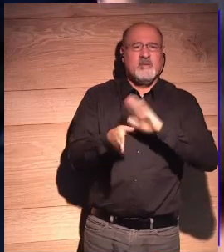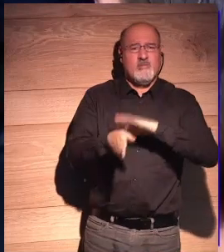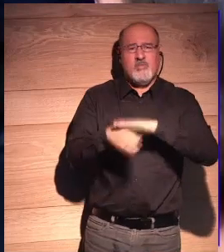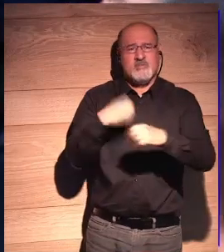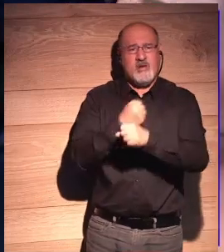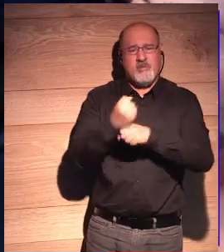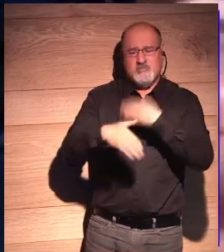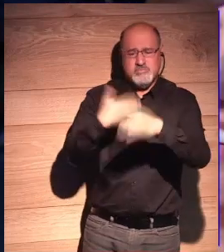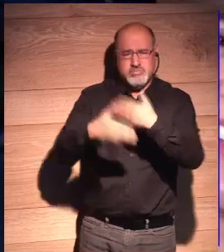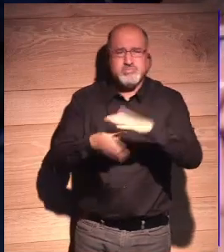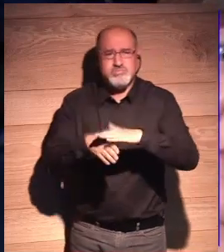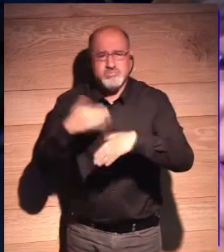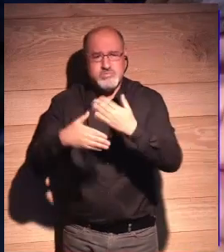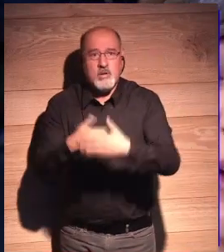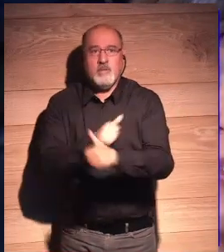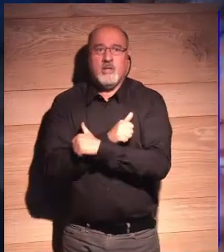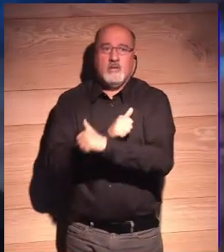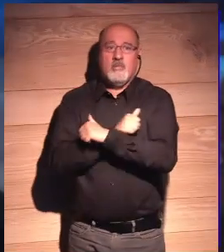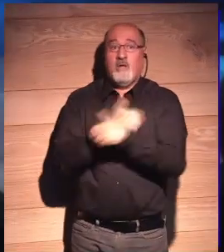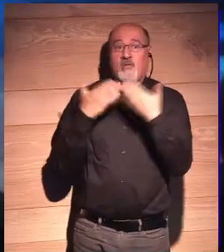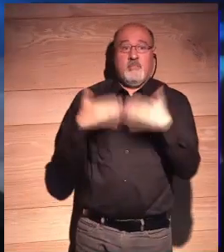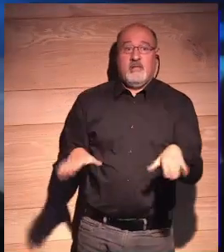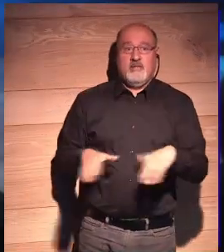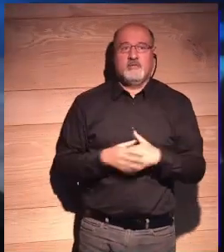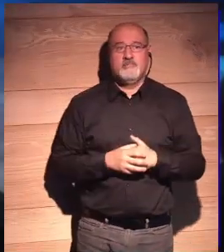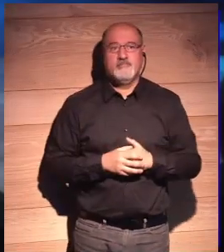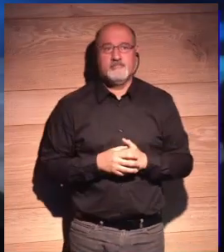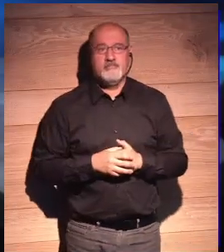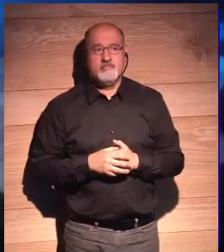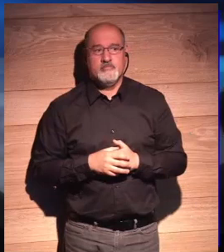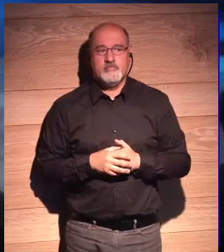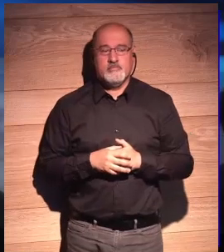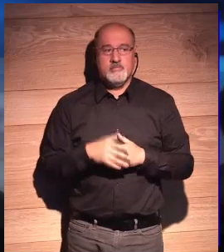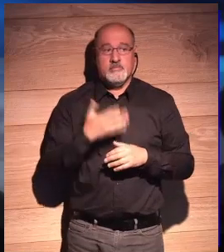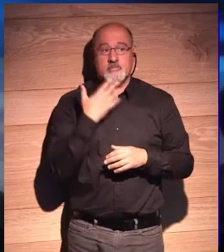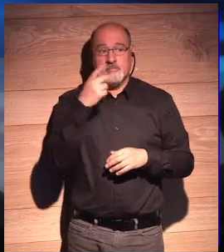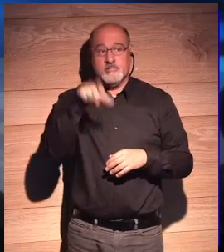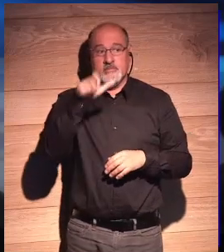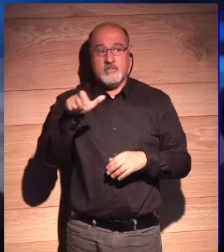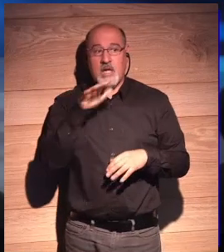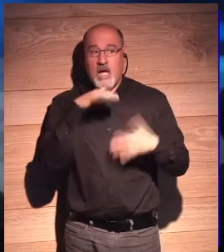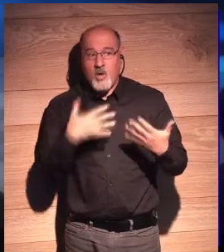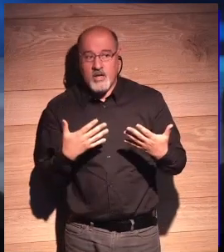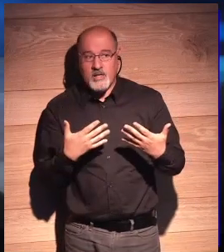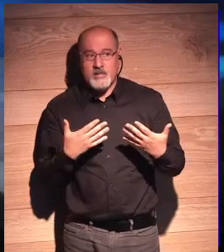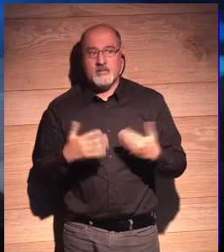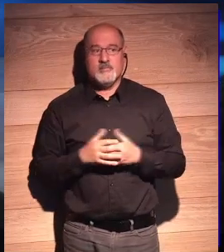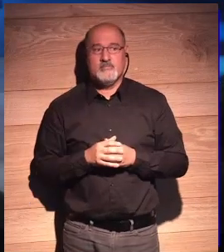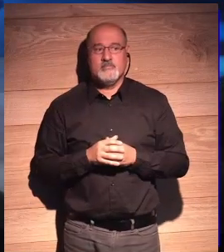you're doomed. La última pregunta. The last question, anyone now?